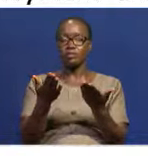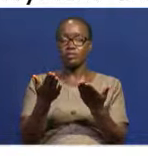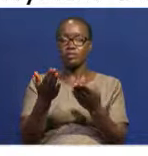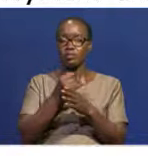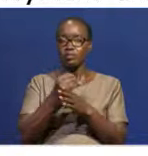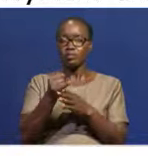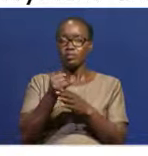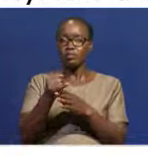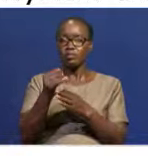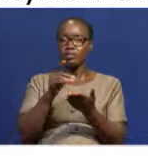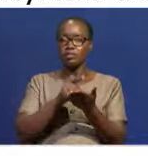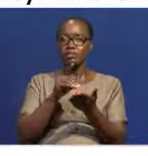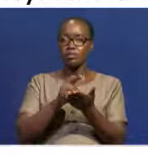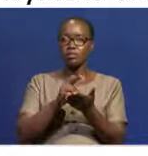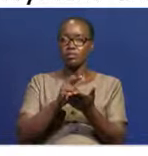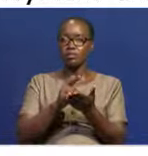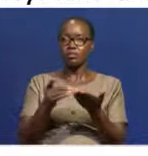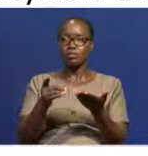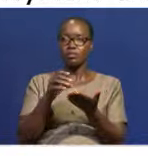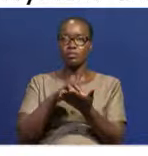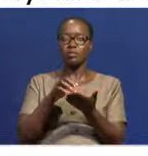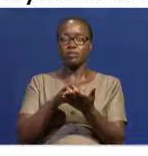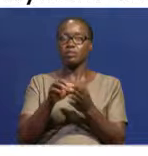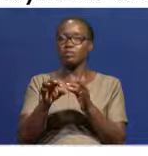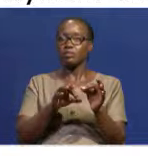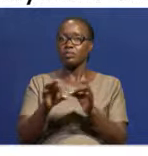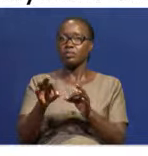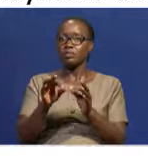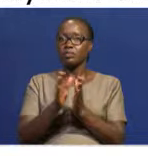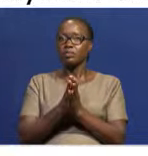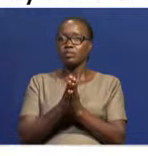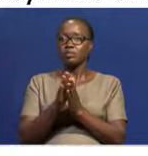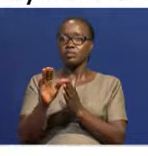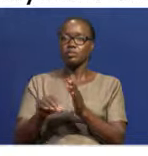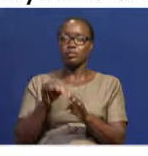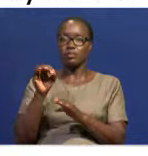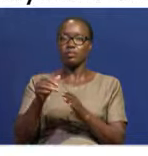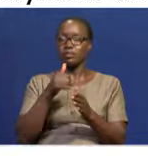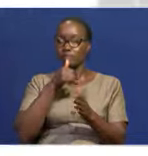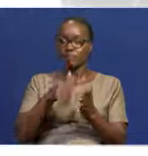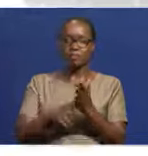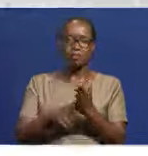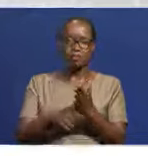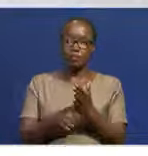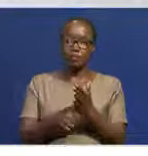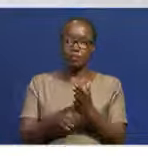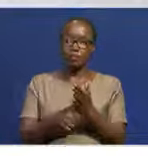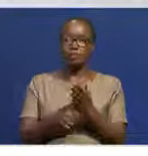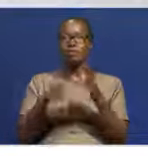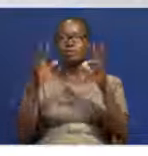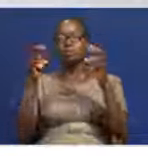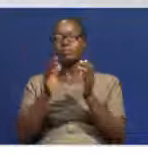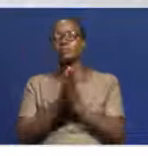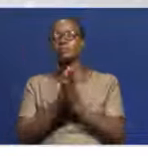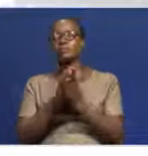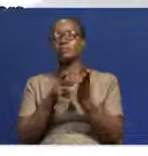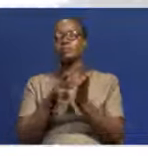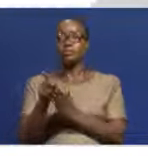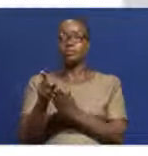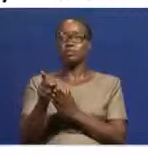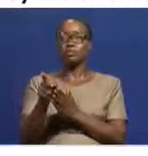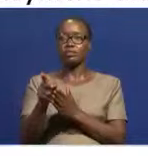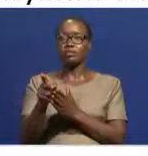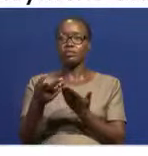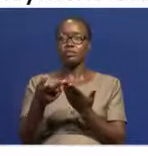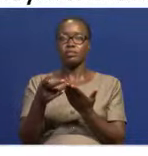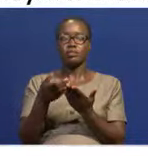intern doctors will follow the conditions set out in their internship placement letters. On the issue of remuneration, the matter